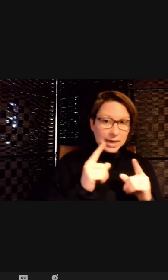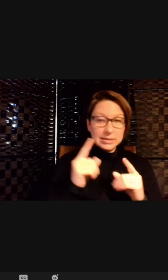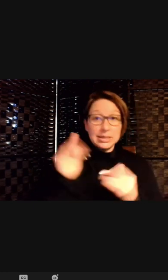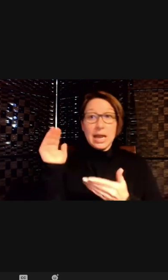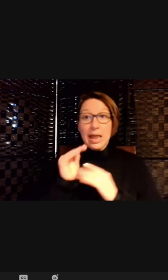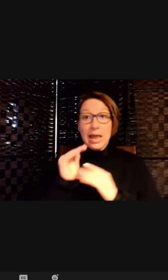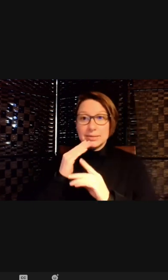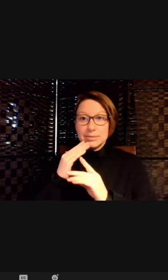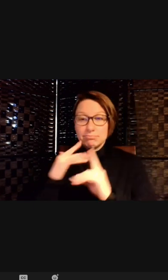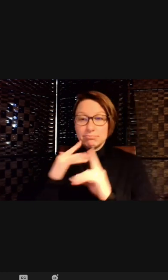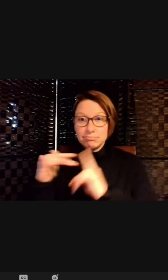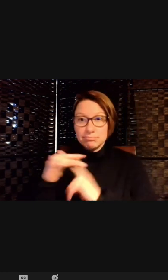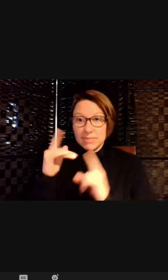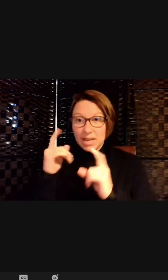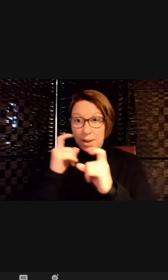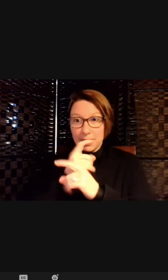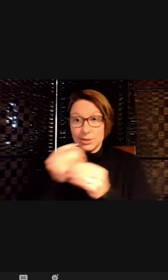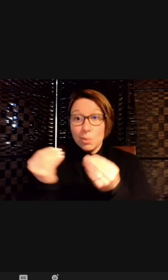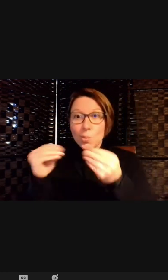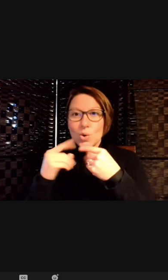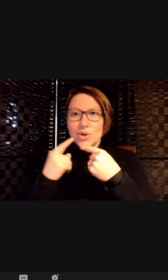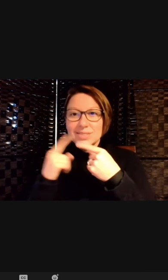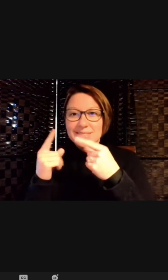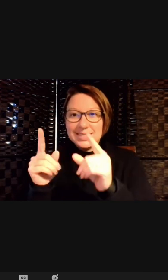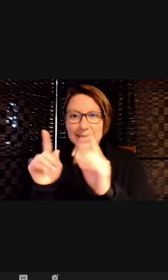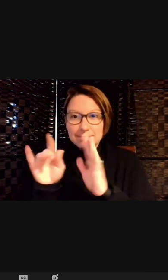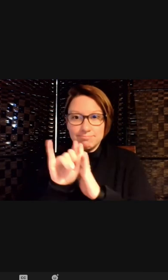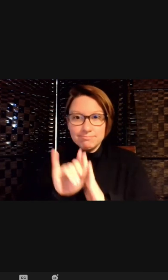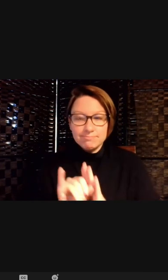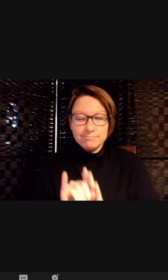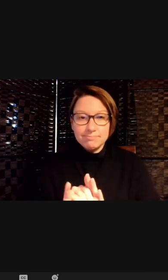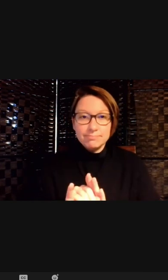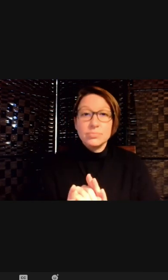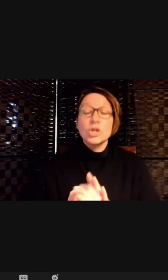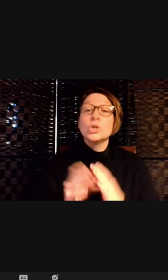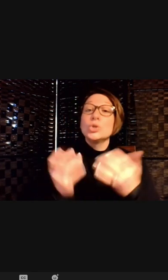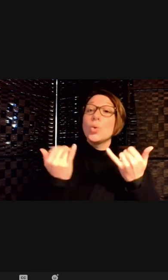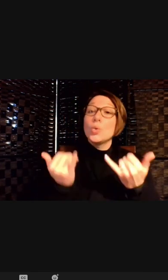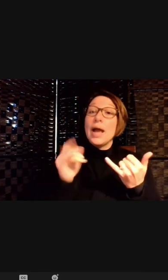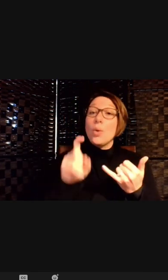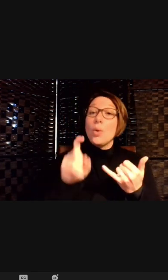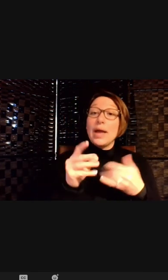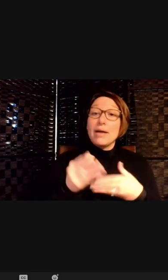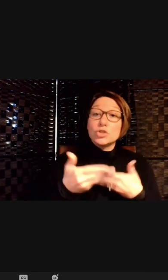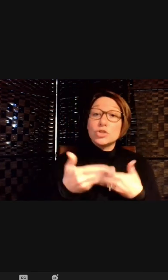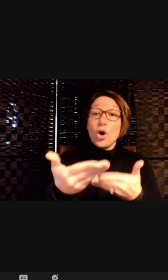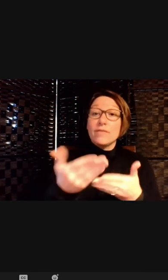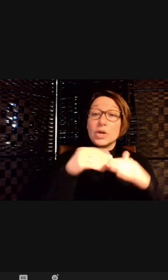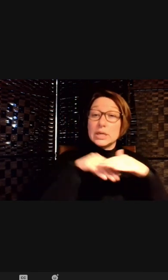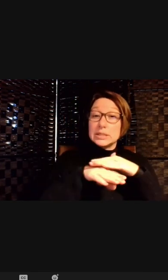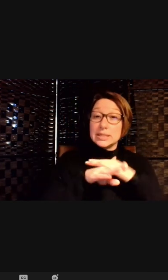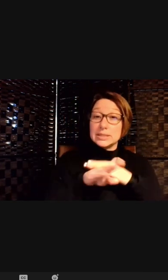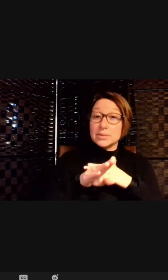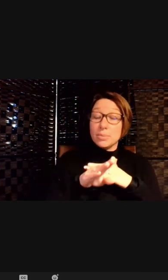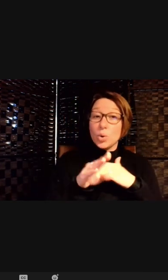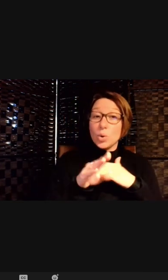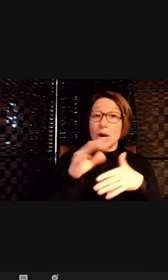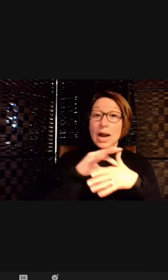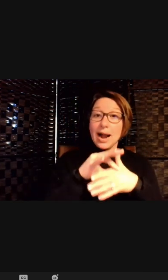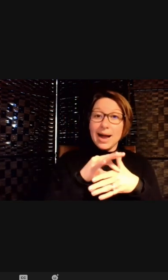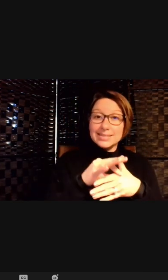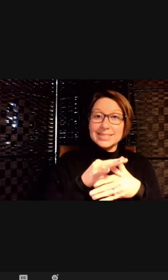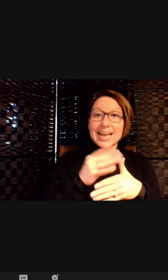So using this, it's our job to not only provide accessible content, but also a CVI-friendly, accessible school day.